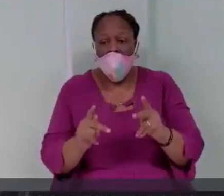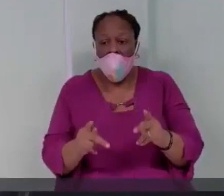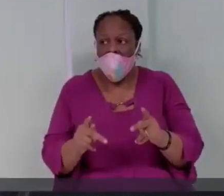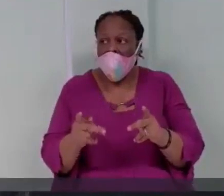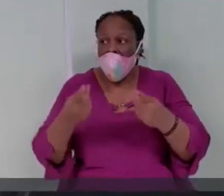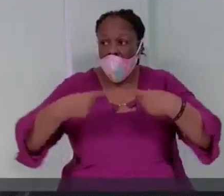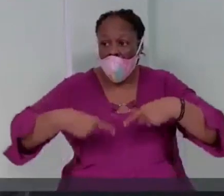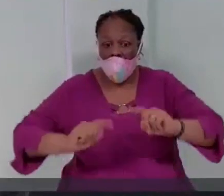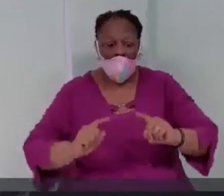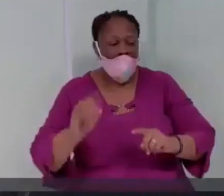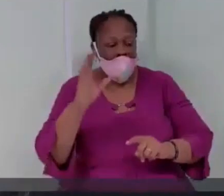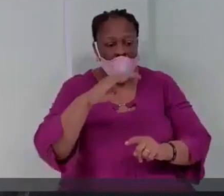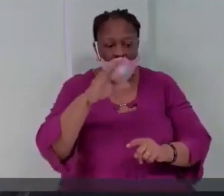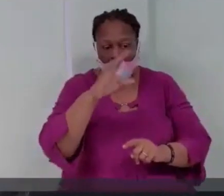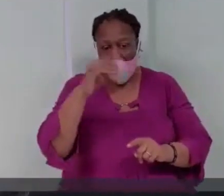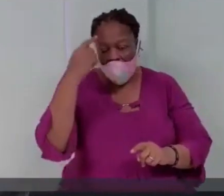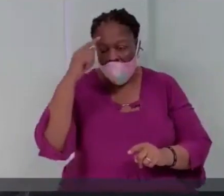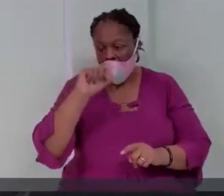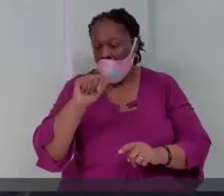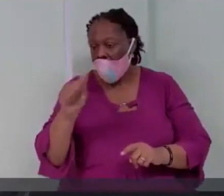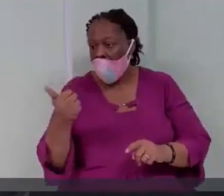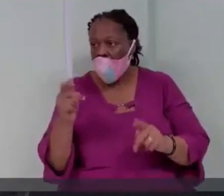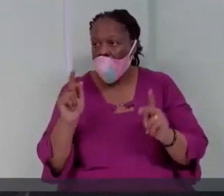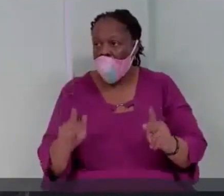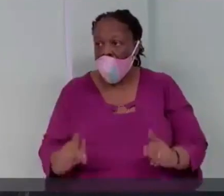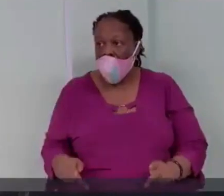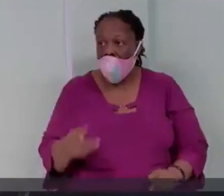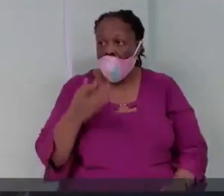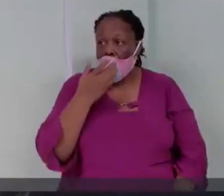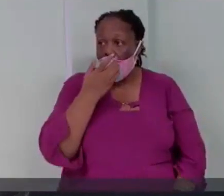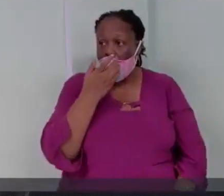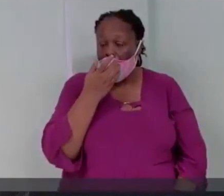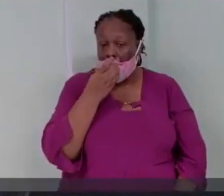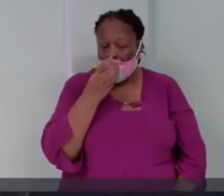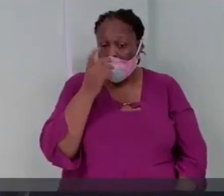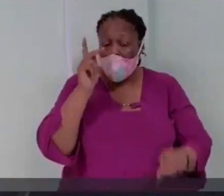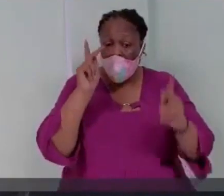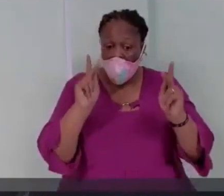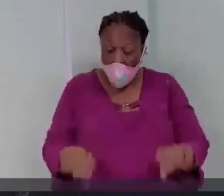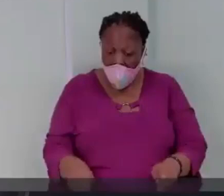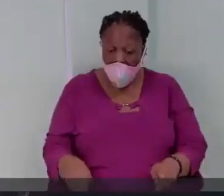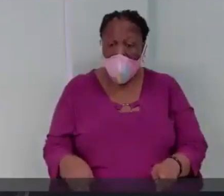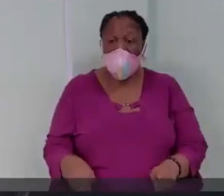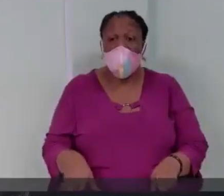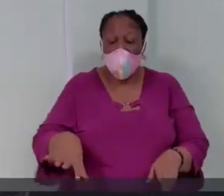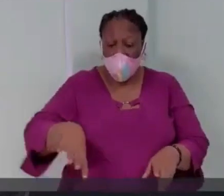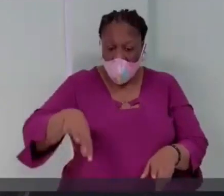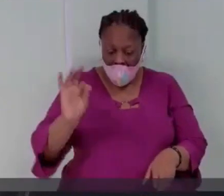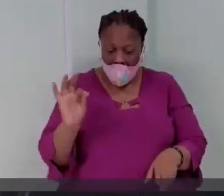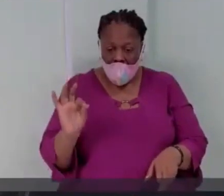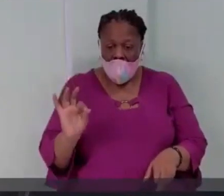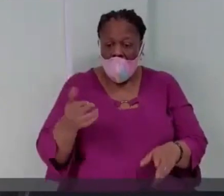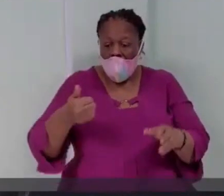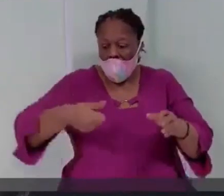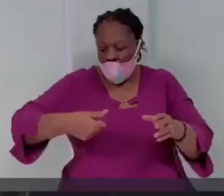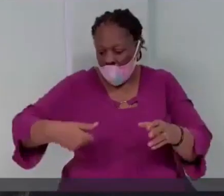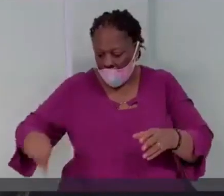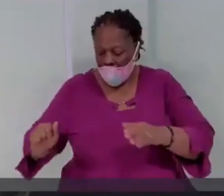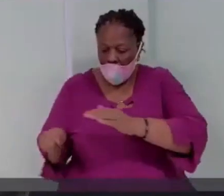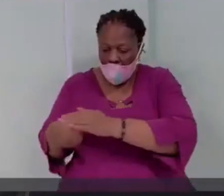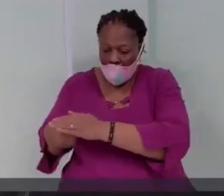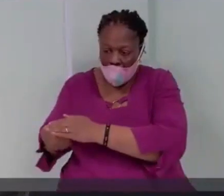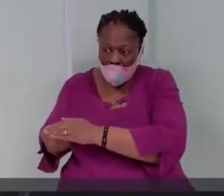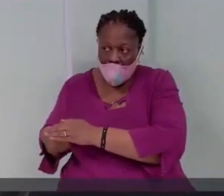mechanism immediately. The positive case was identified and quickly placed in